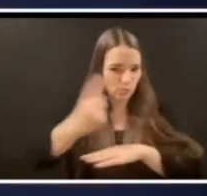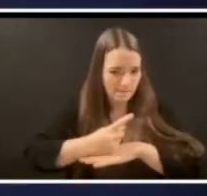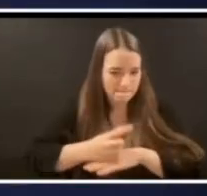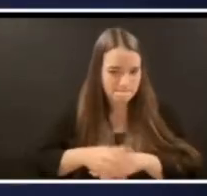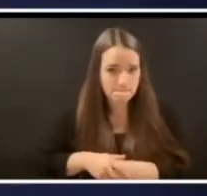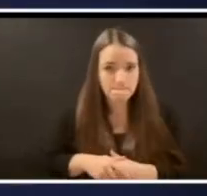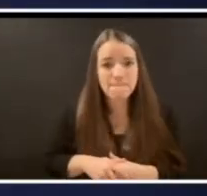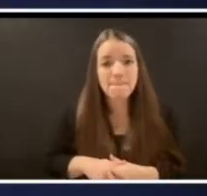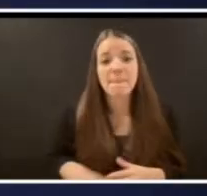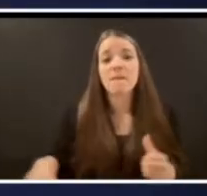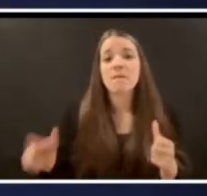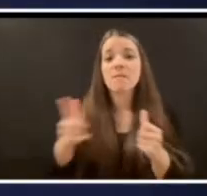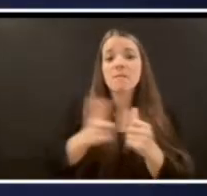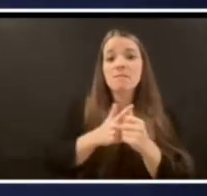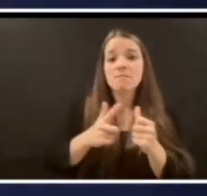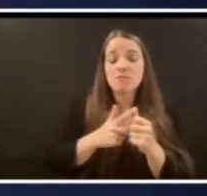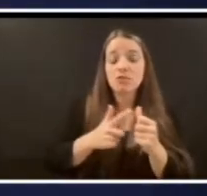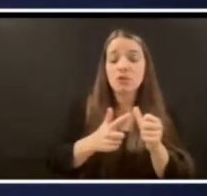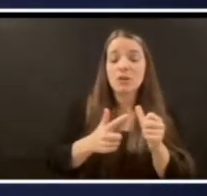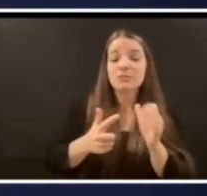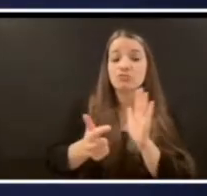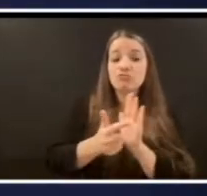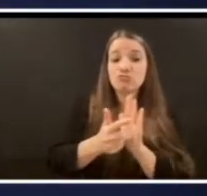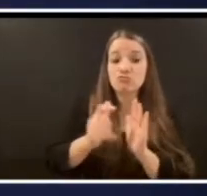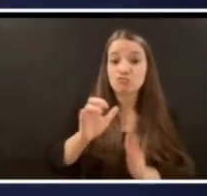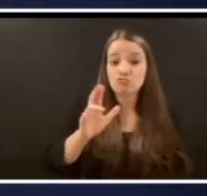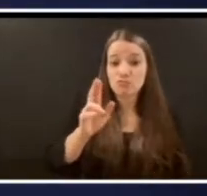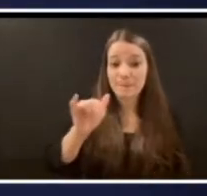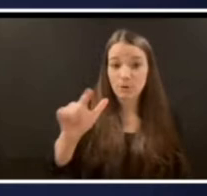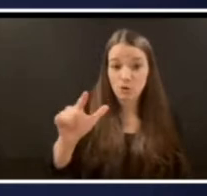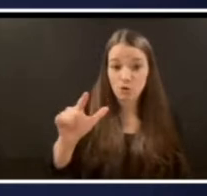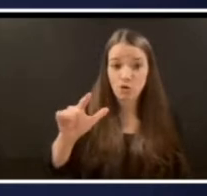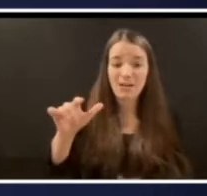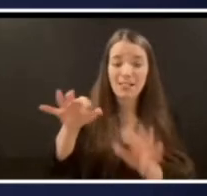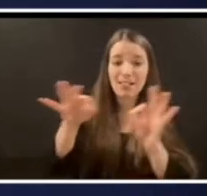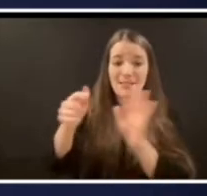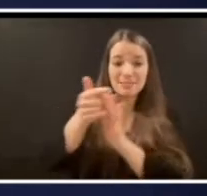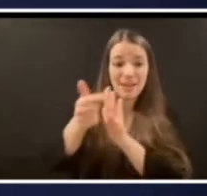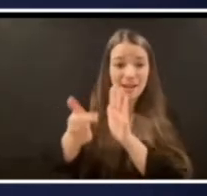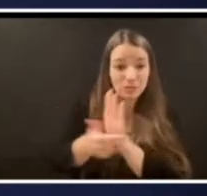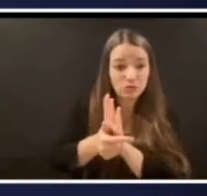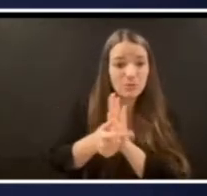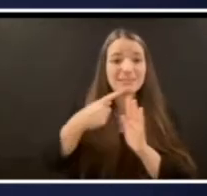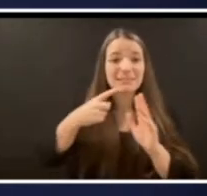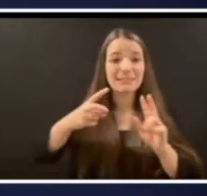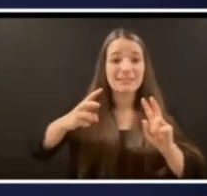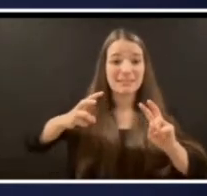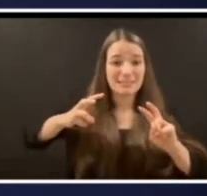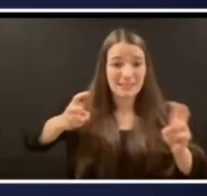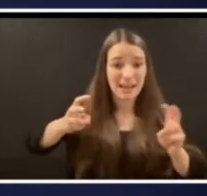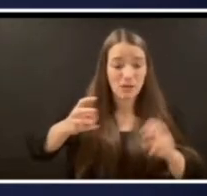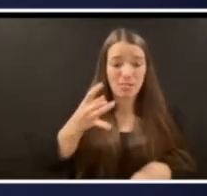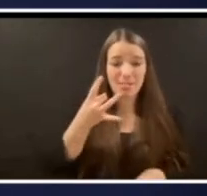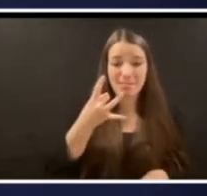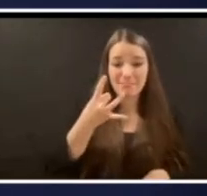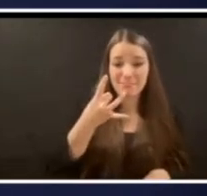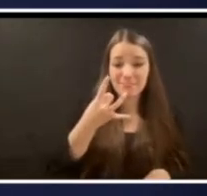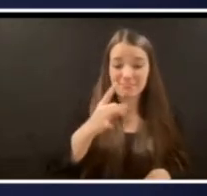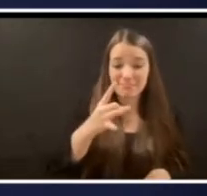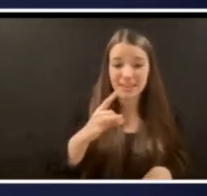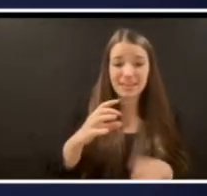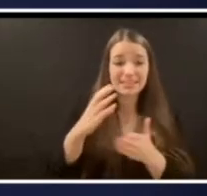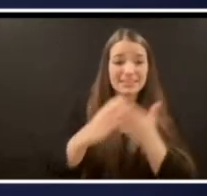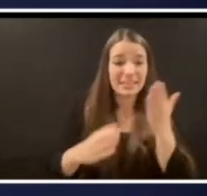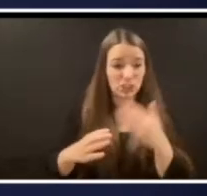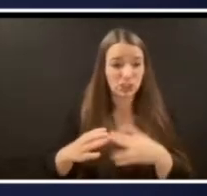The first criminal statute we invoke for referral, therefore, is Title 18, Section 1512C, which makes it